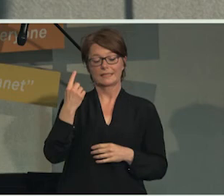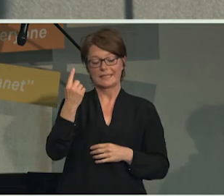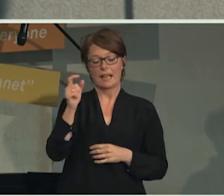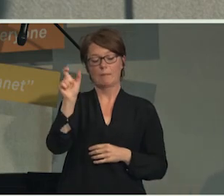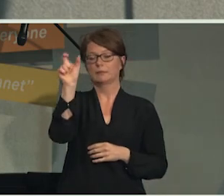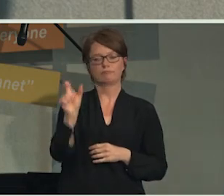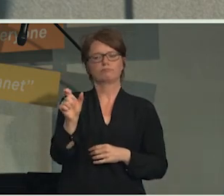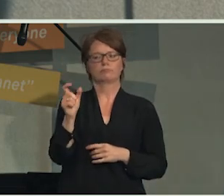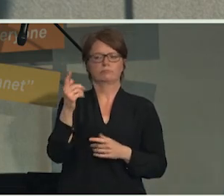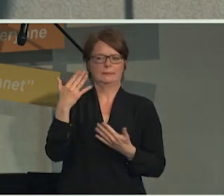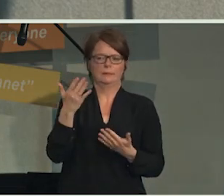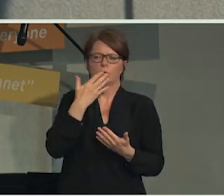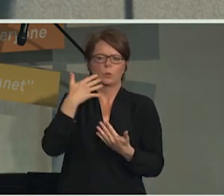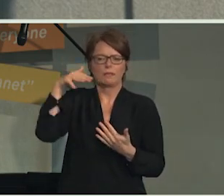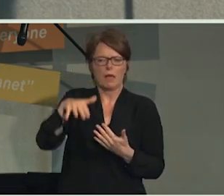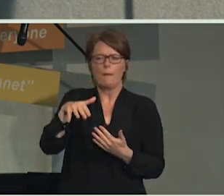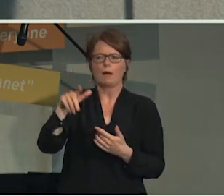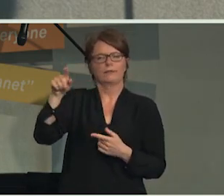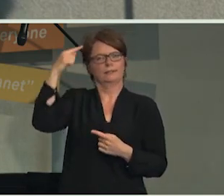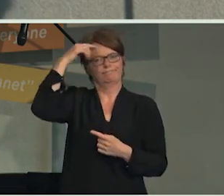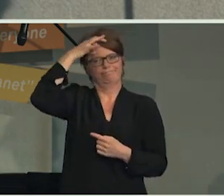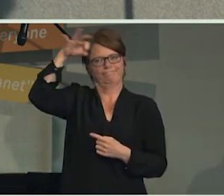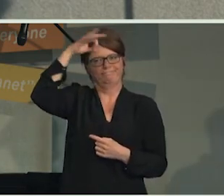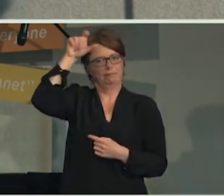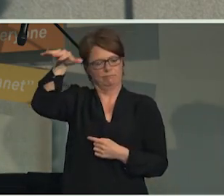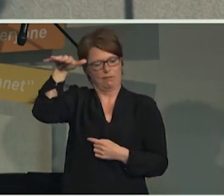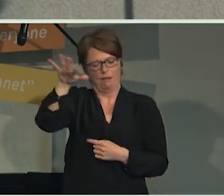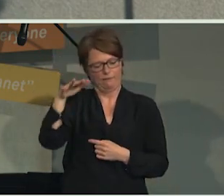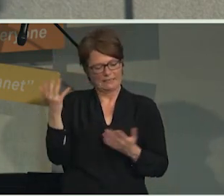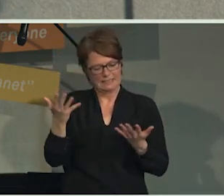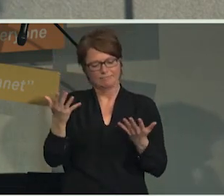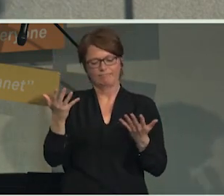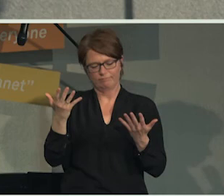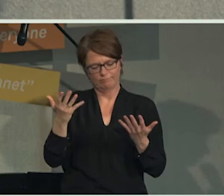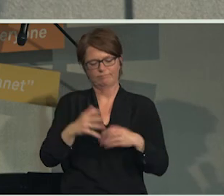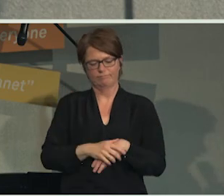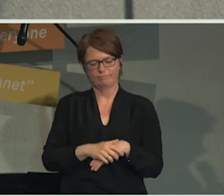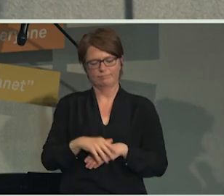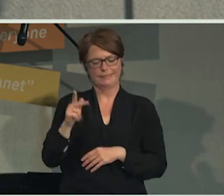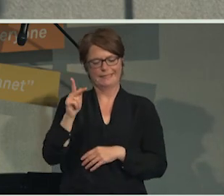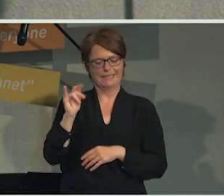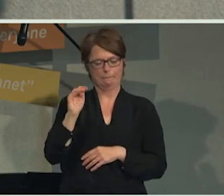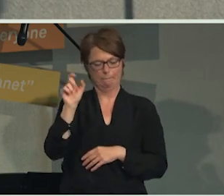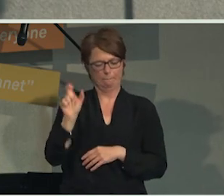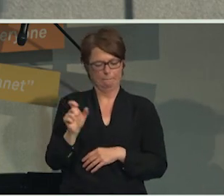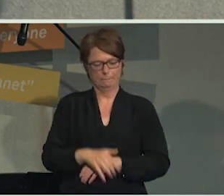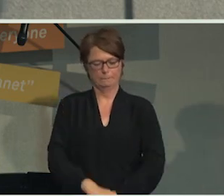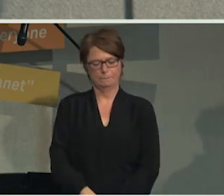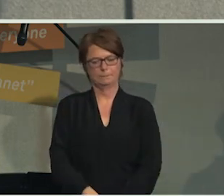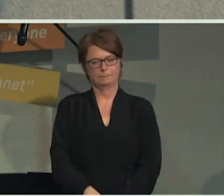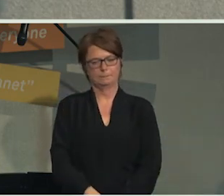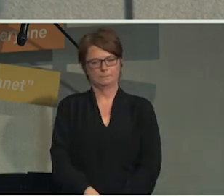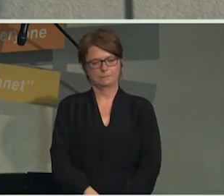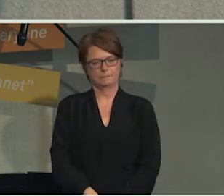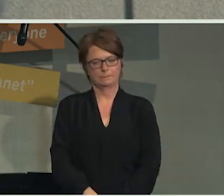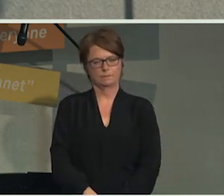for being the incredible source of inspiration that you are, the incredible source of love. And thank you for your